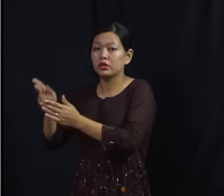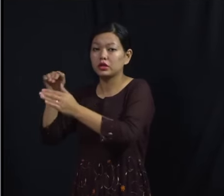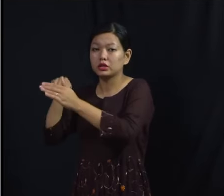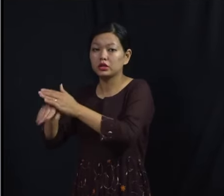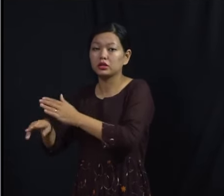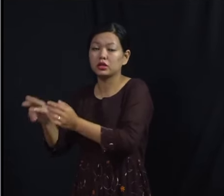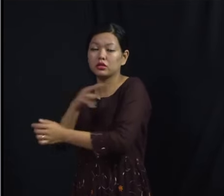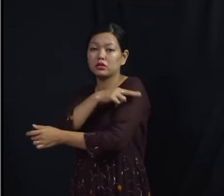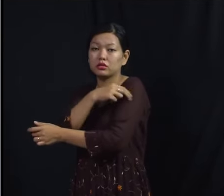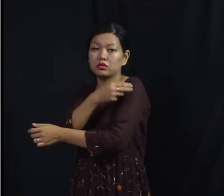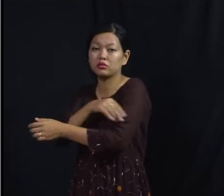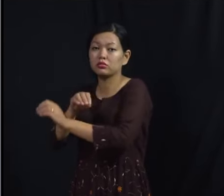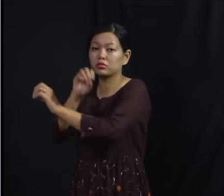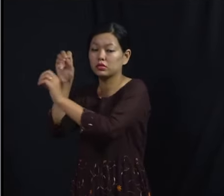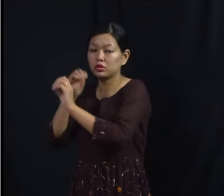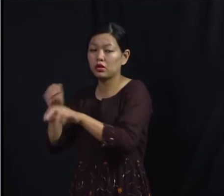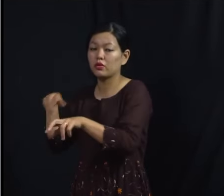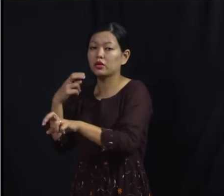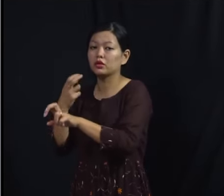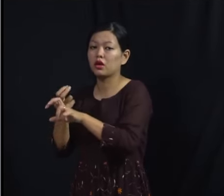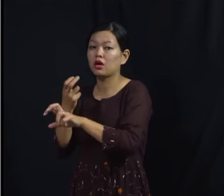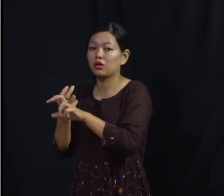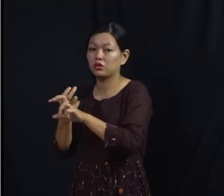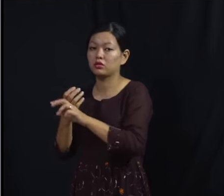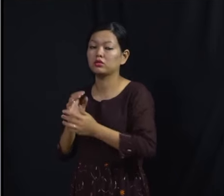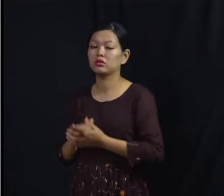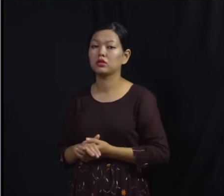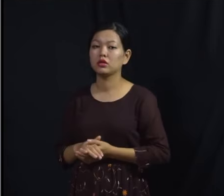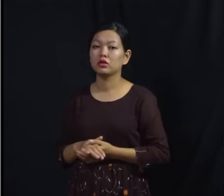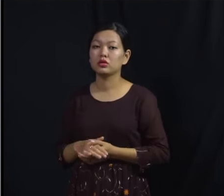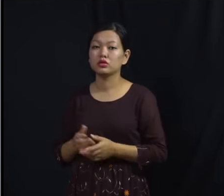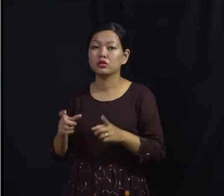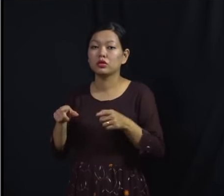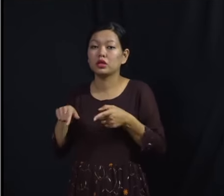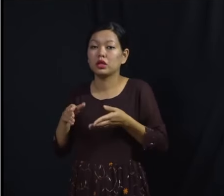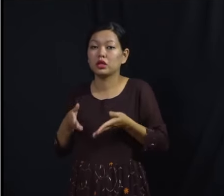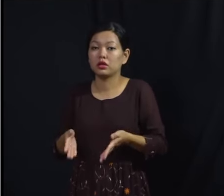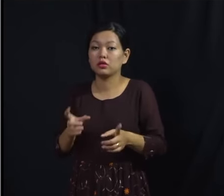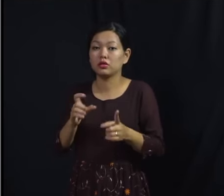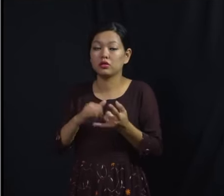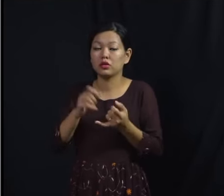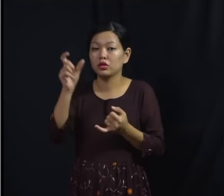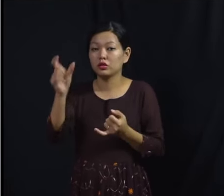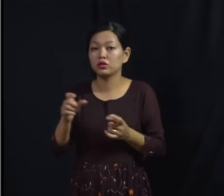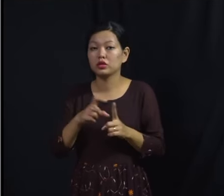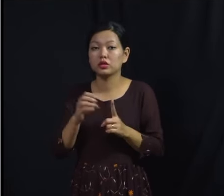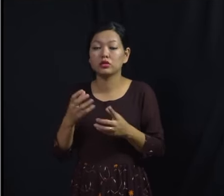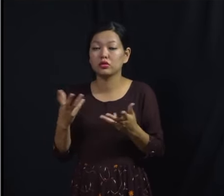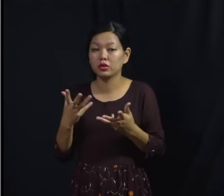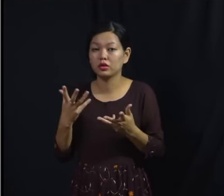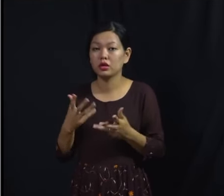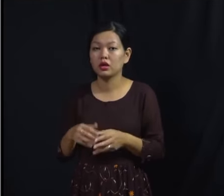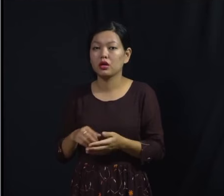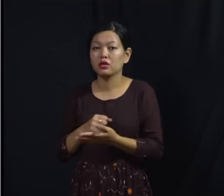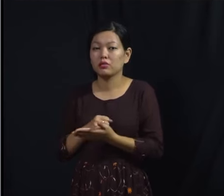And eventually, she was able to save the mother. She was able to take the mother to the city